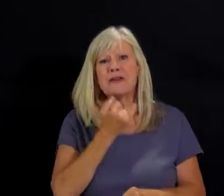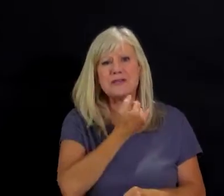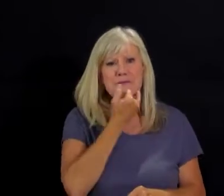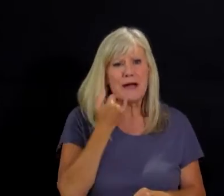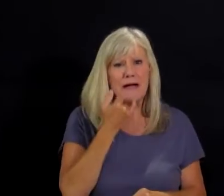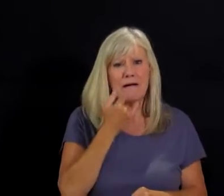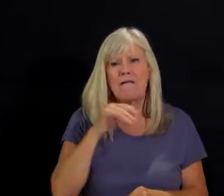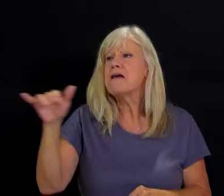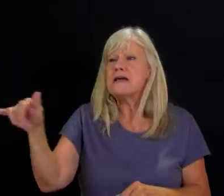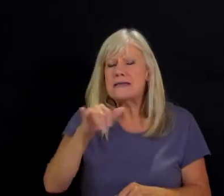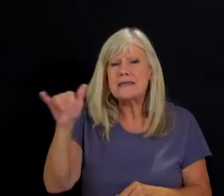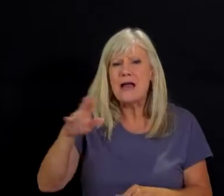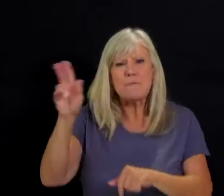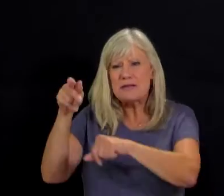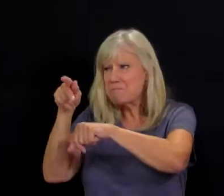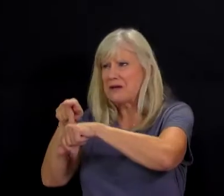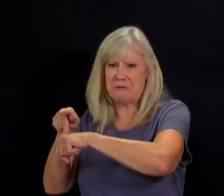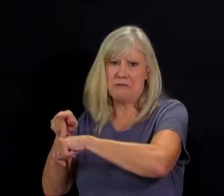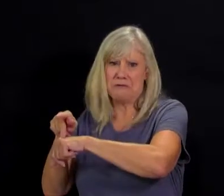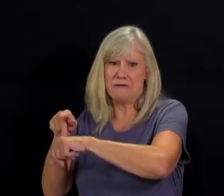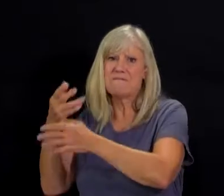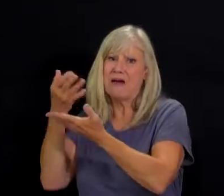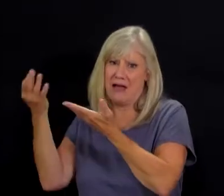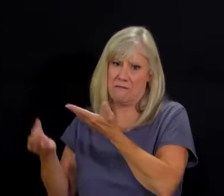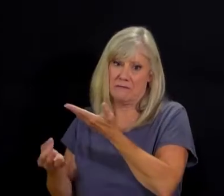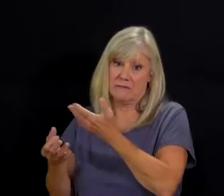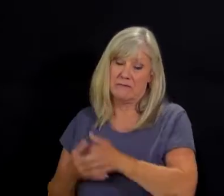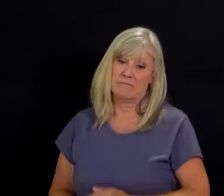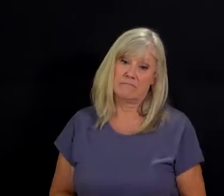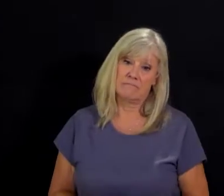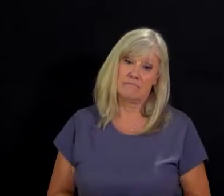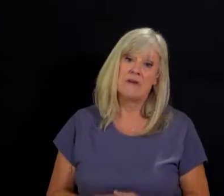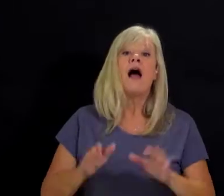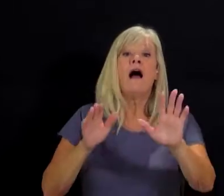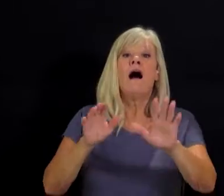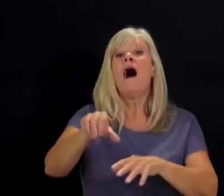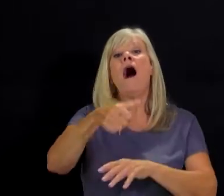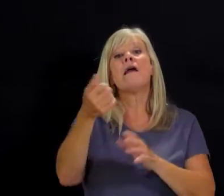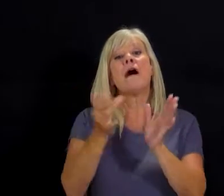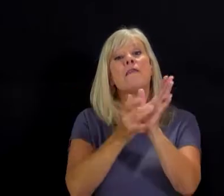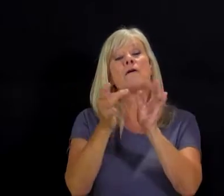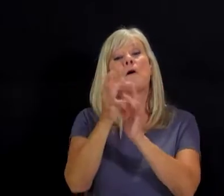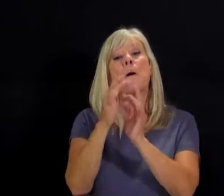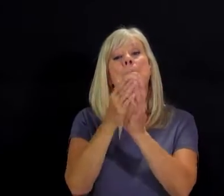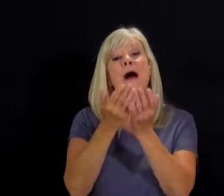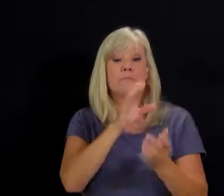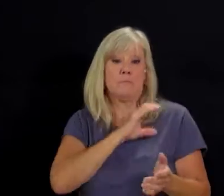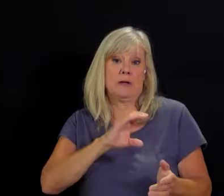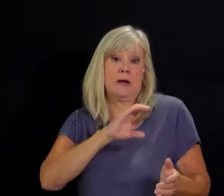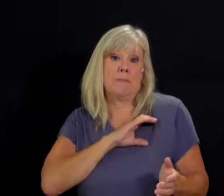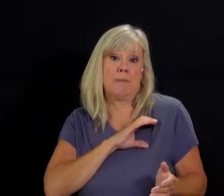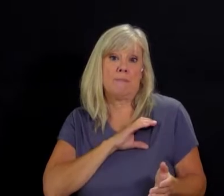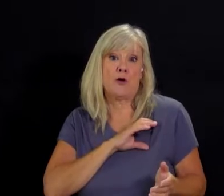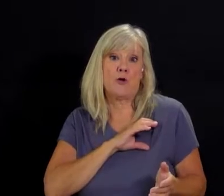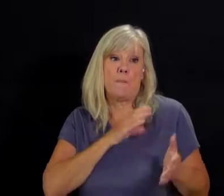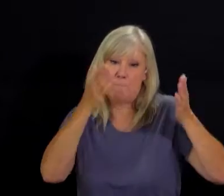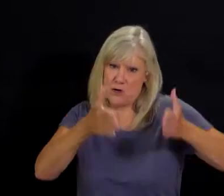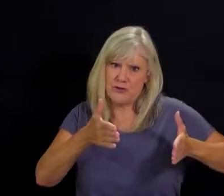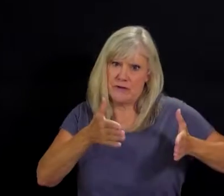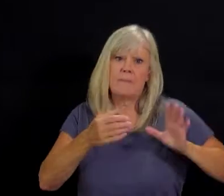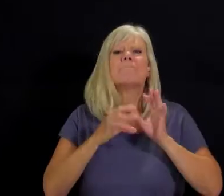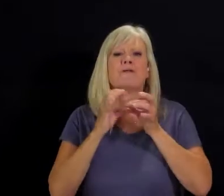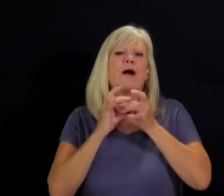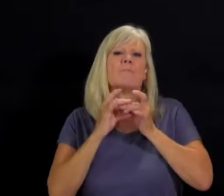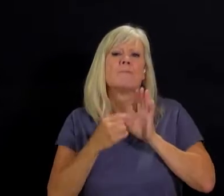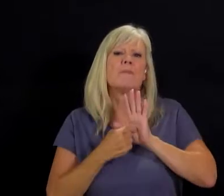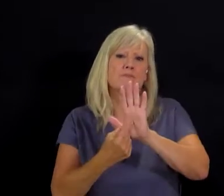Simon Peter. Perhaps another biblical character may represent us. The father of